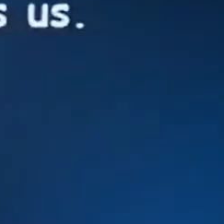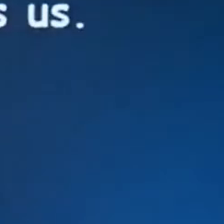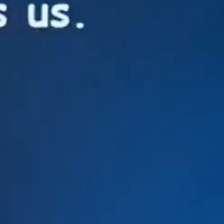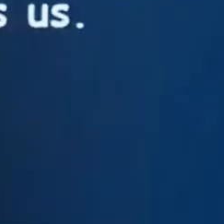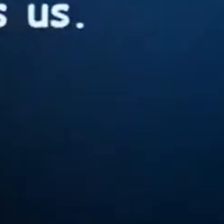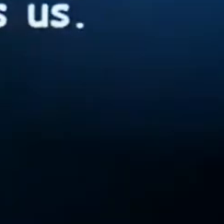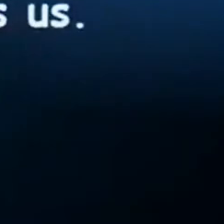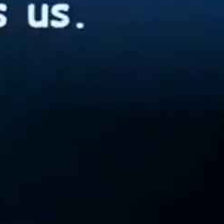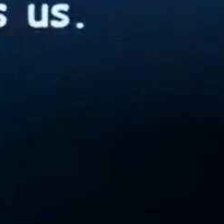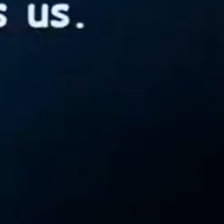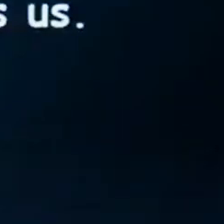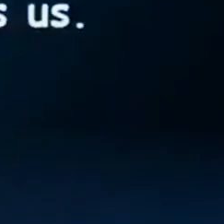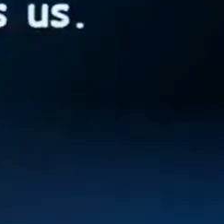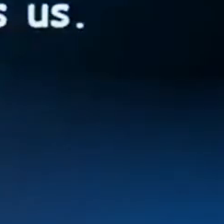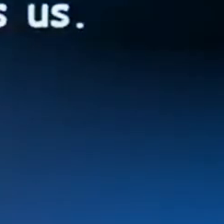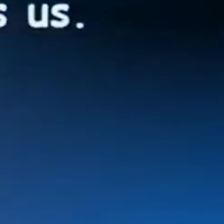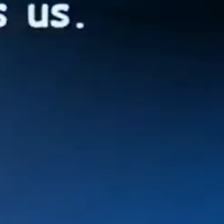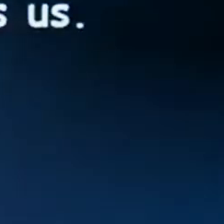The